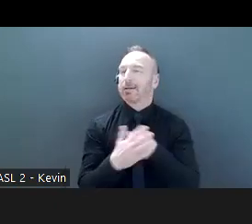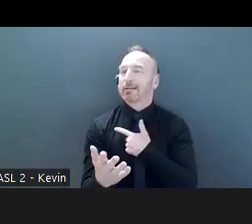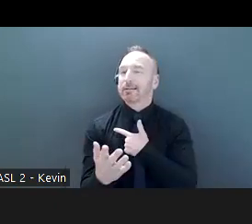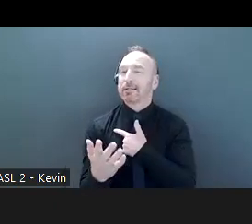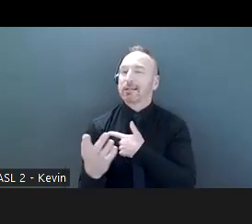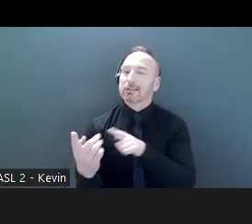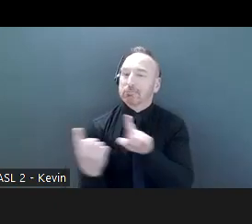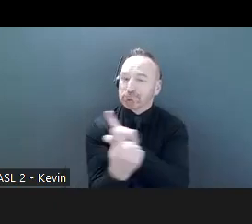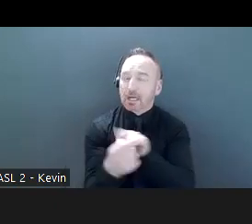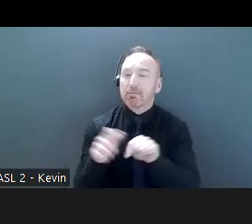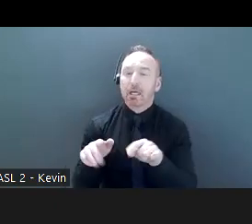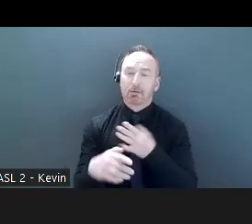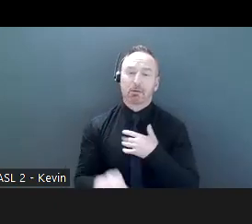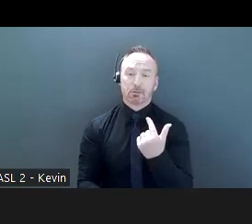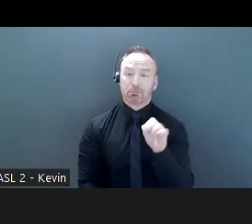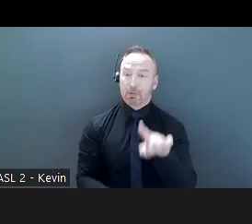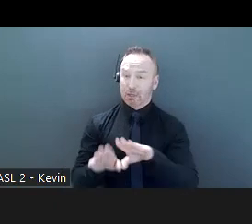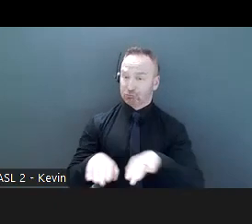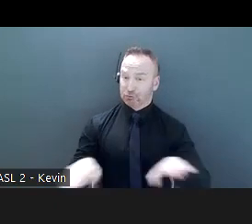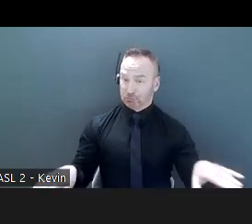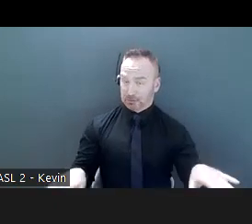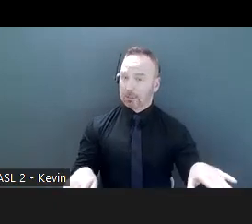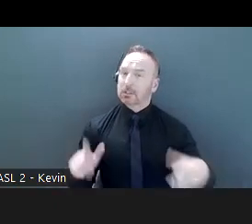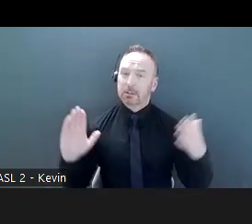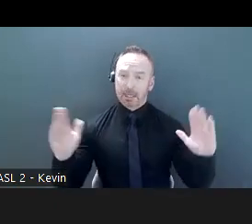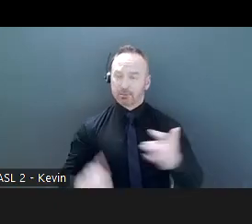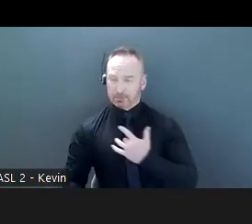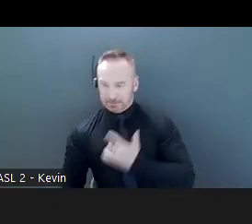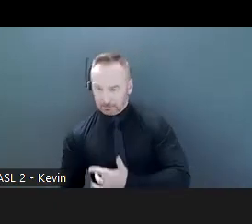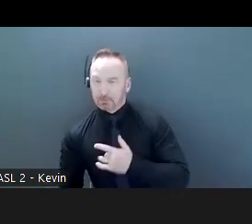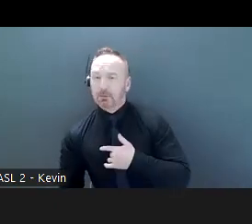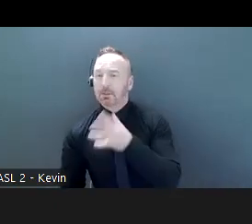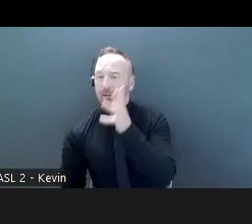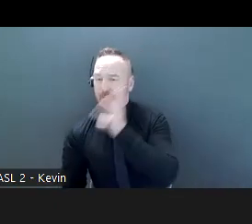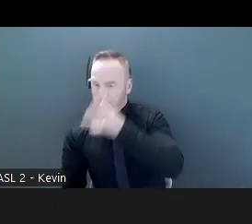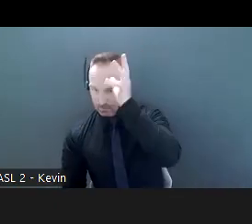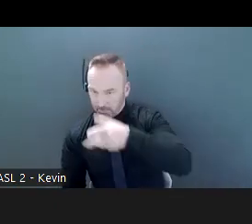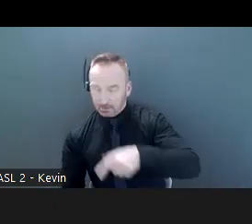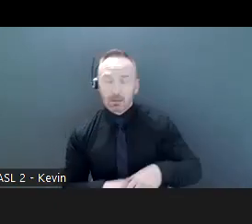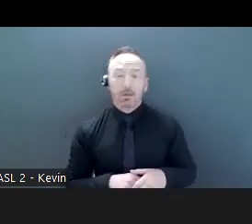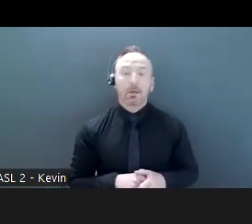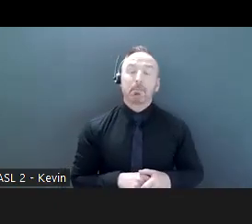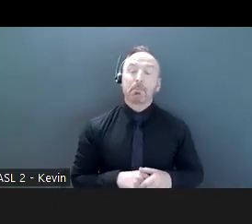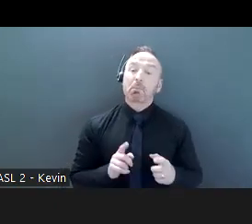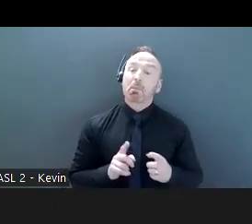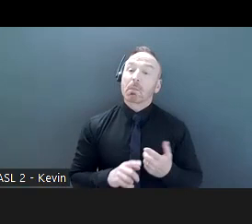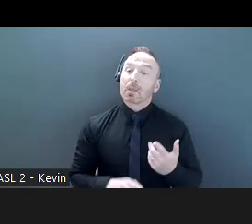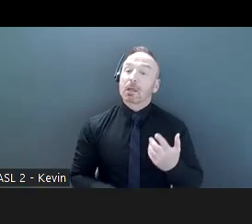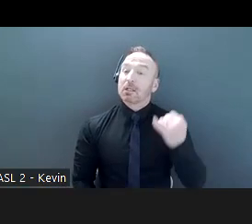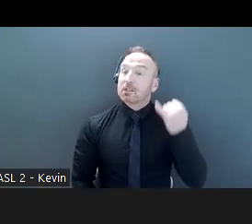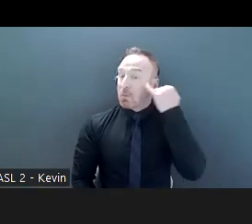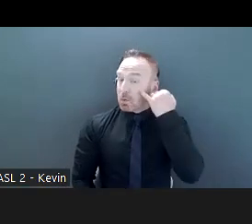stronger way than typical grandparents would. It also occurs when parents doesn't have a